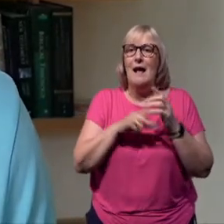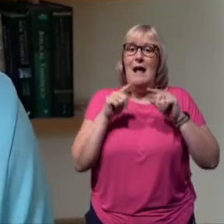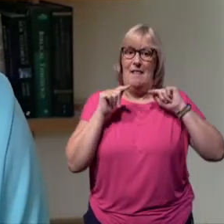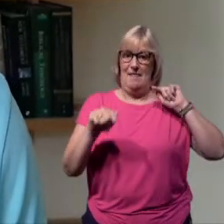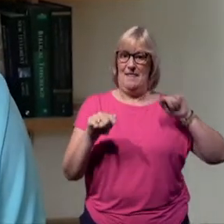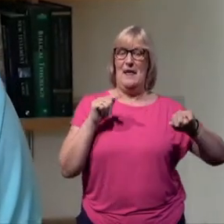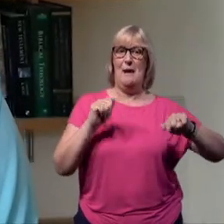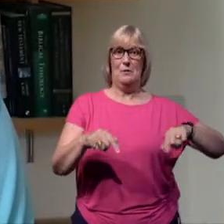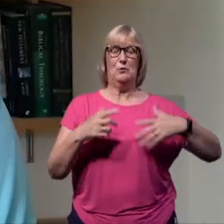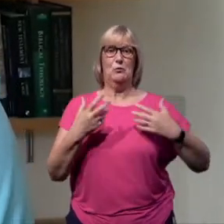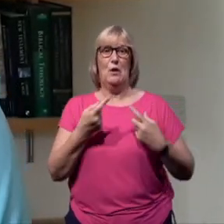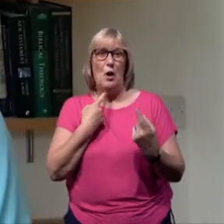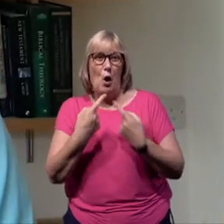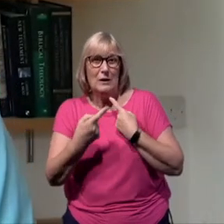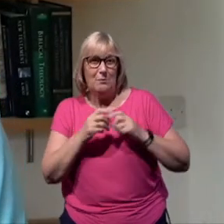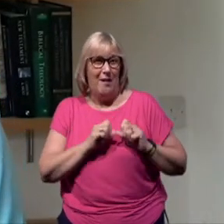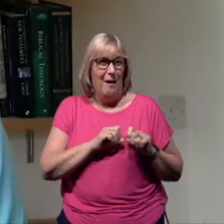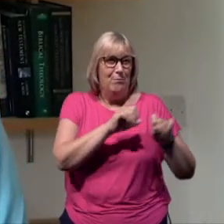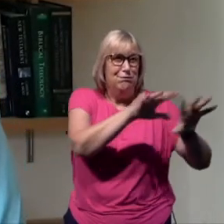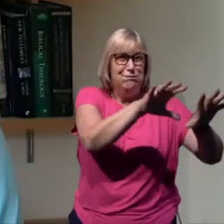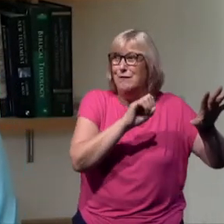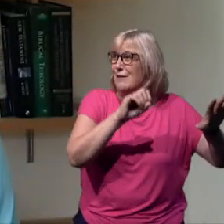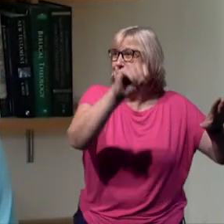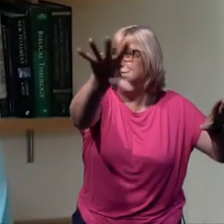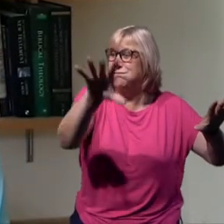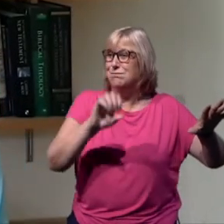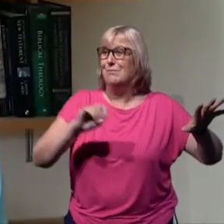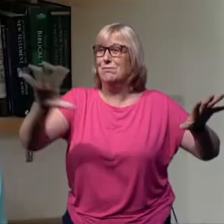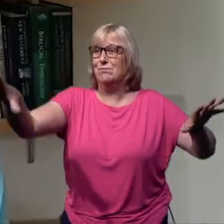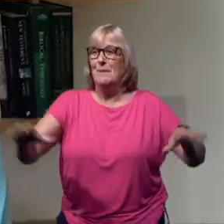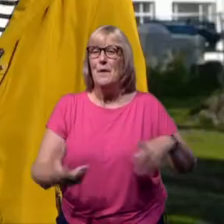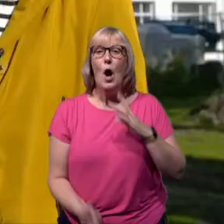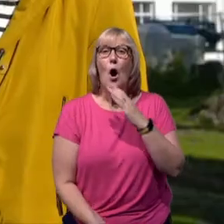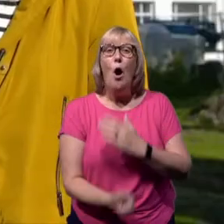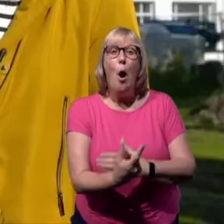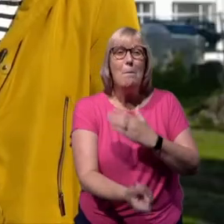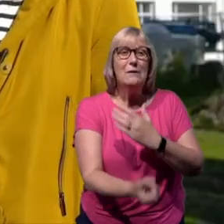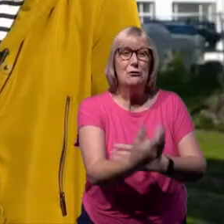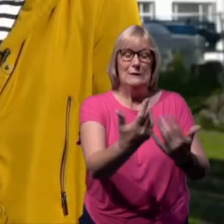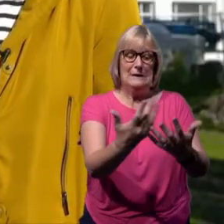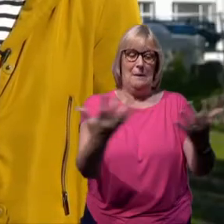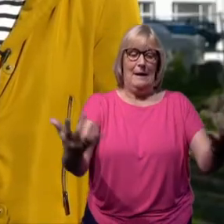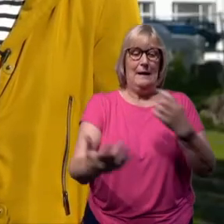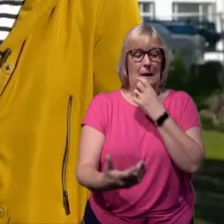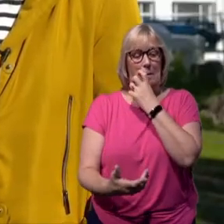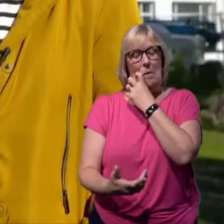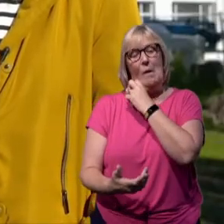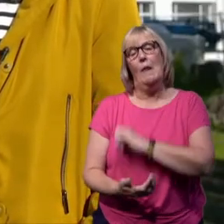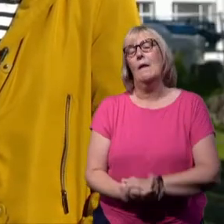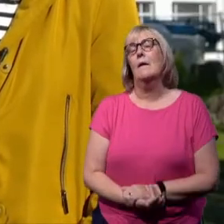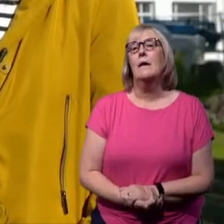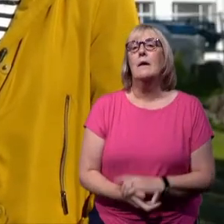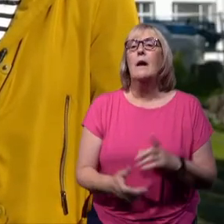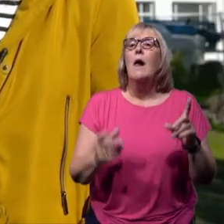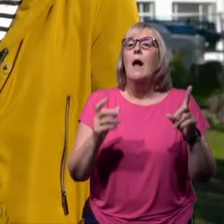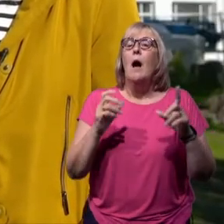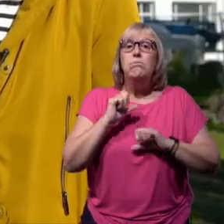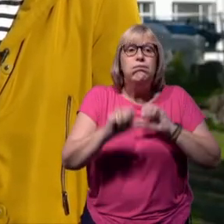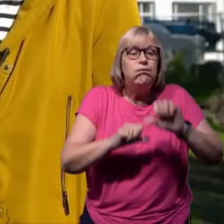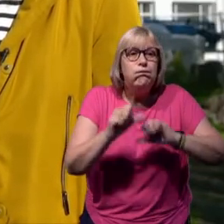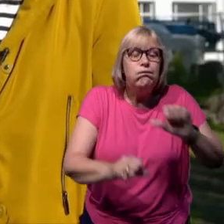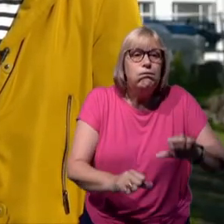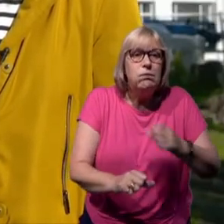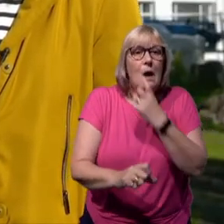abroad. The opportunities are endless. The progress has only been possible through the continued